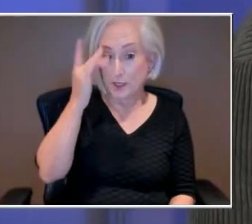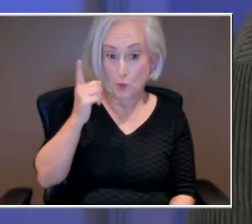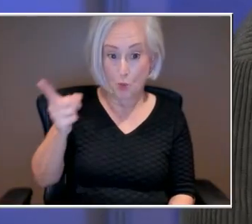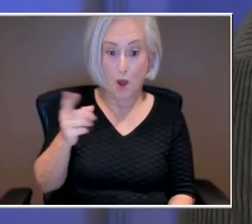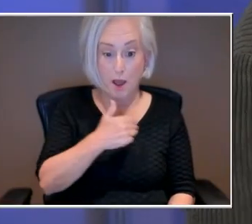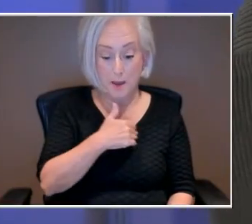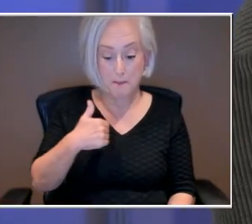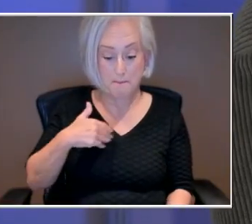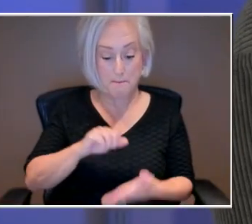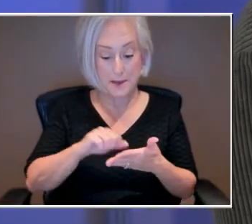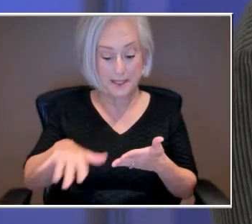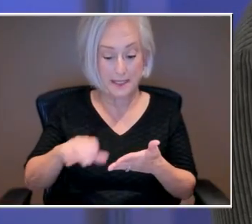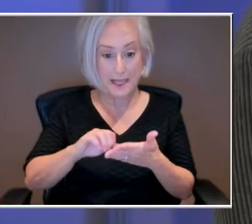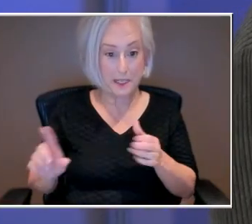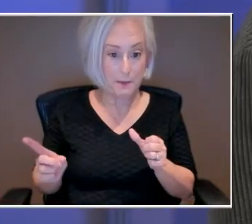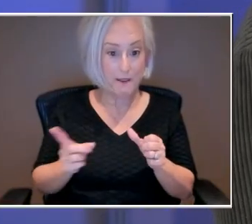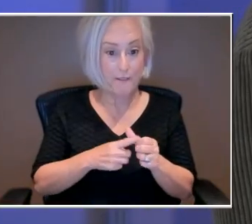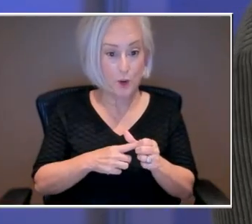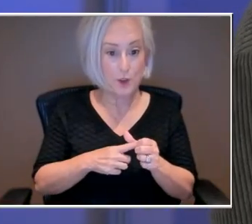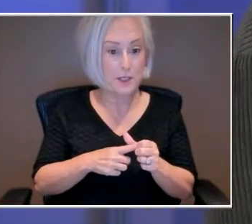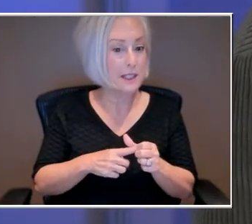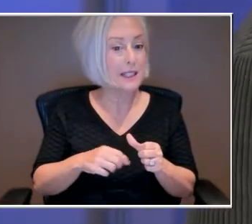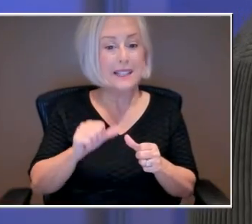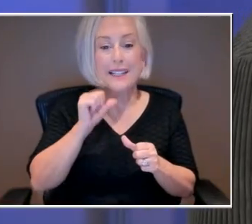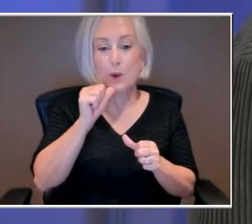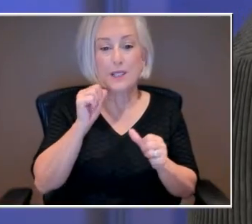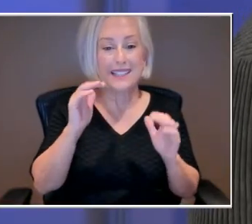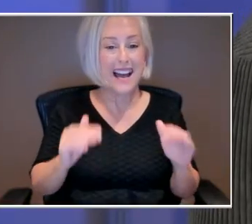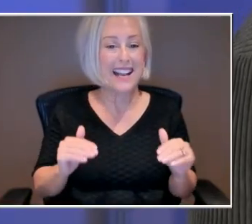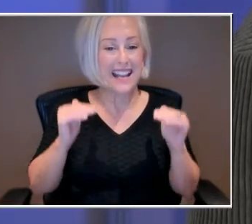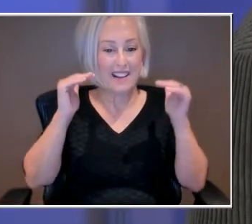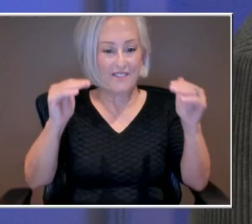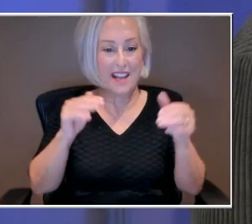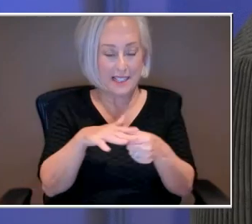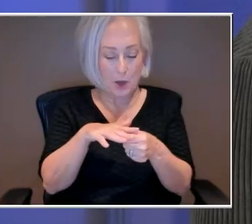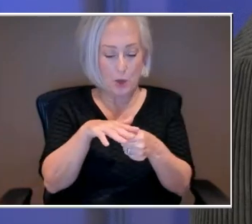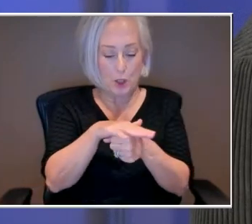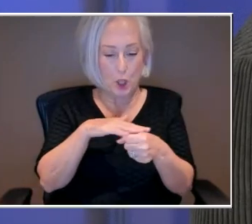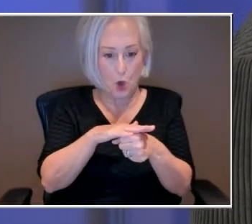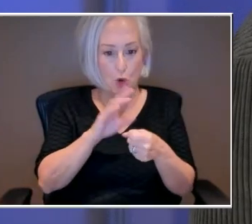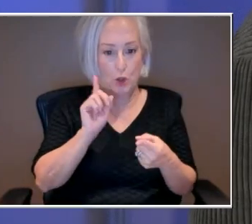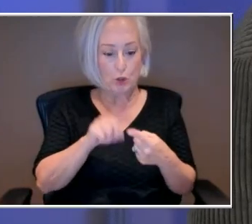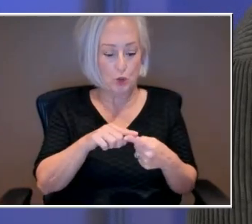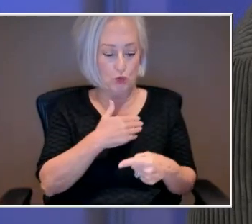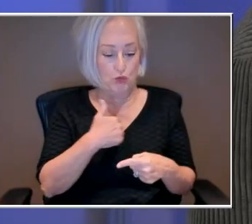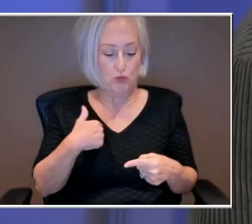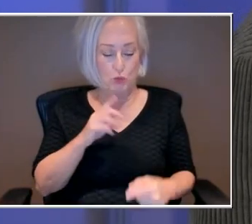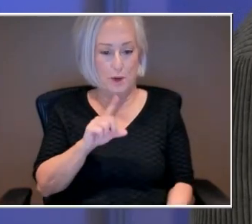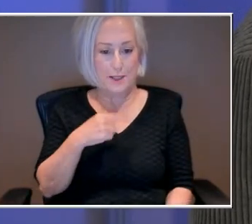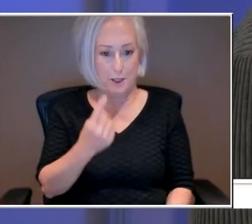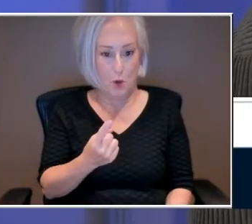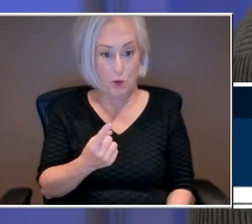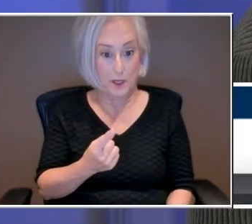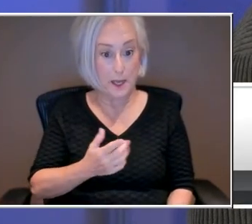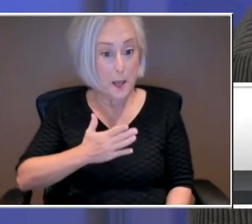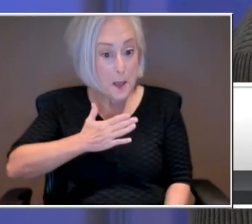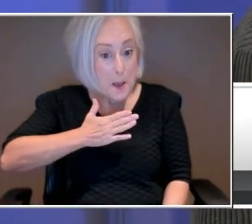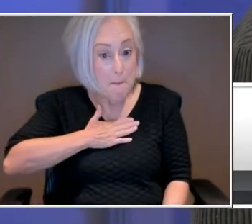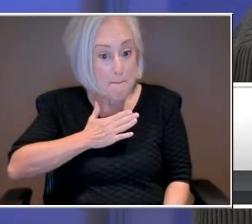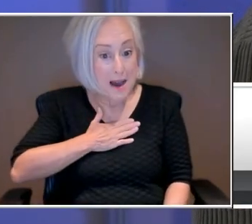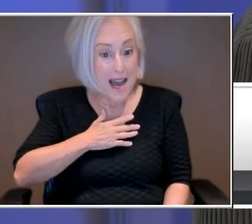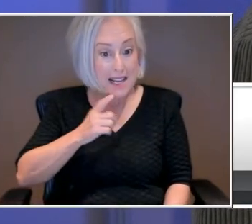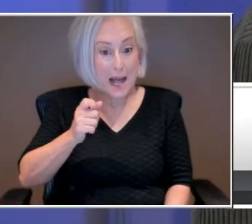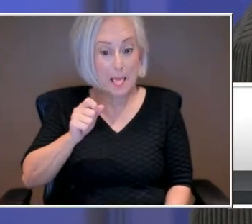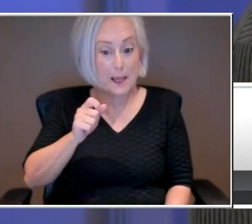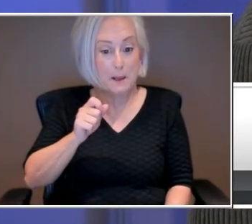is because it was not advanced to any other areas. It was local to her breast. And mine, like she said, was a little bit backwards